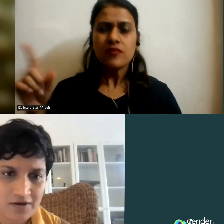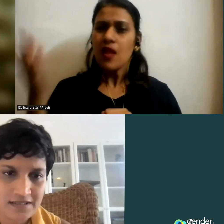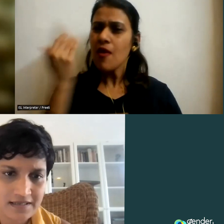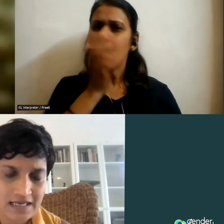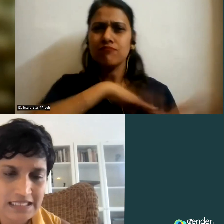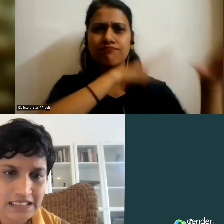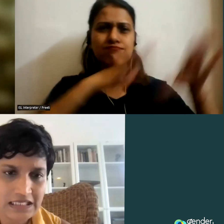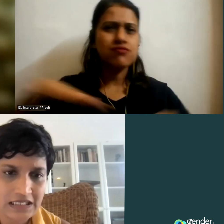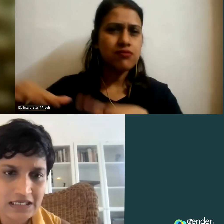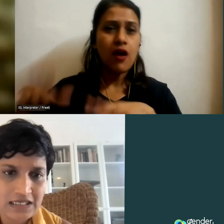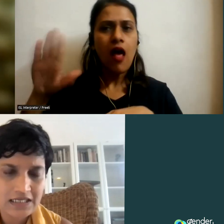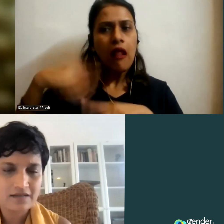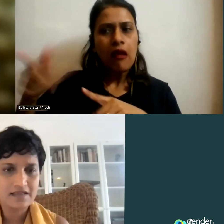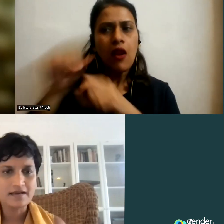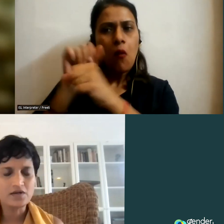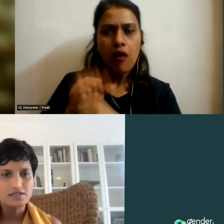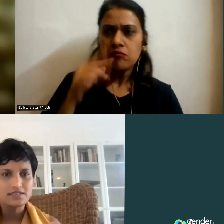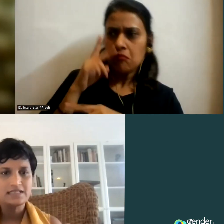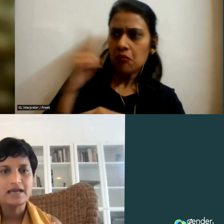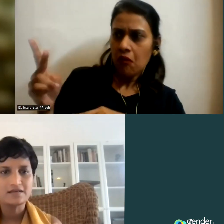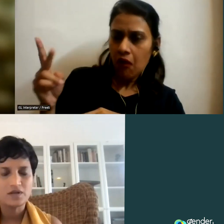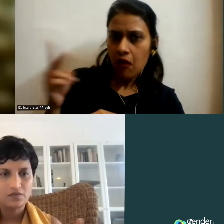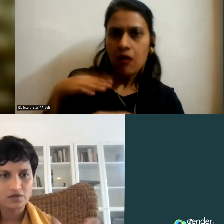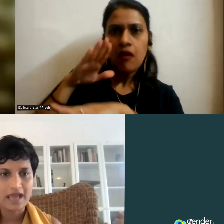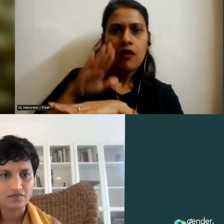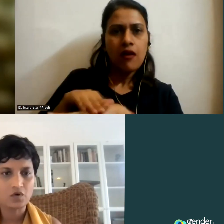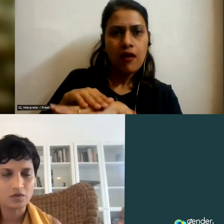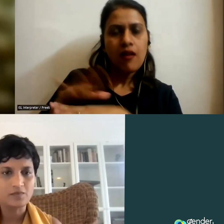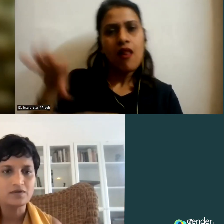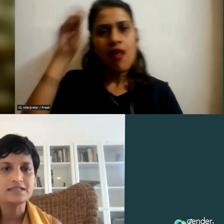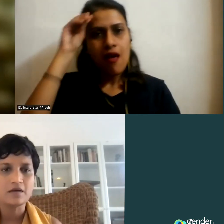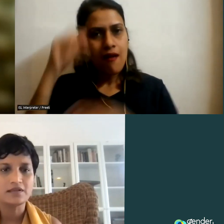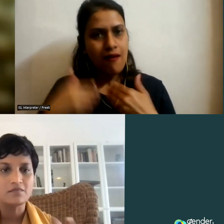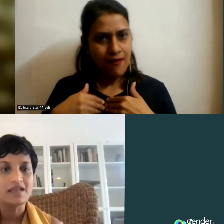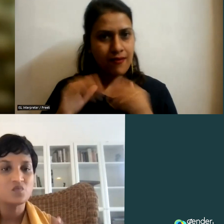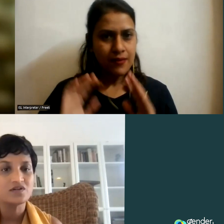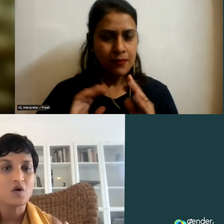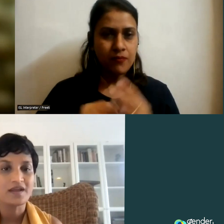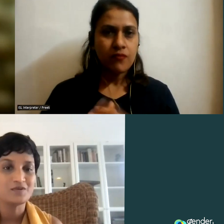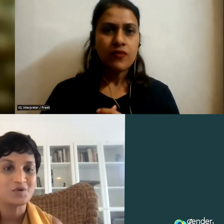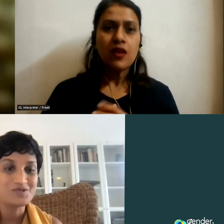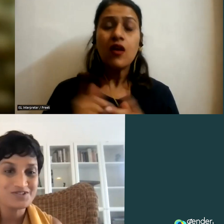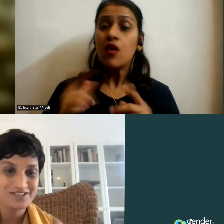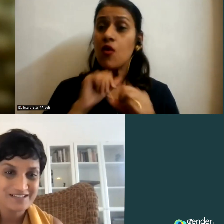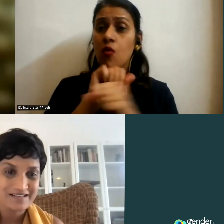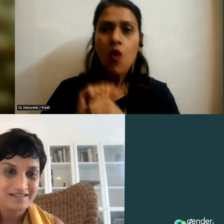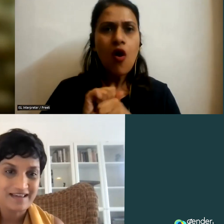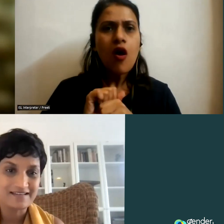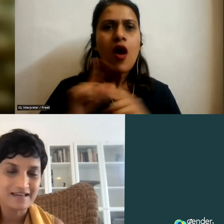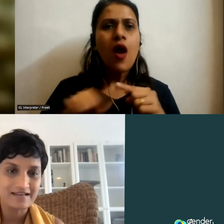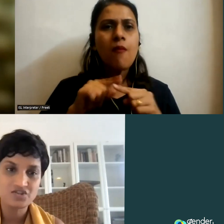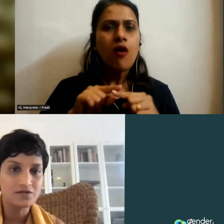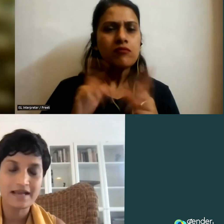participatory process, and then they started noticing that when they would have the whole community come in, the men were talking the most.